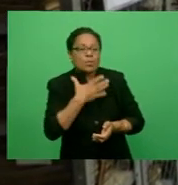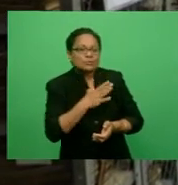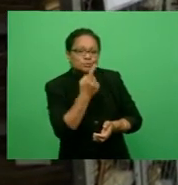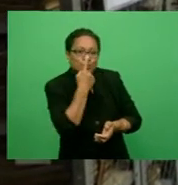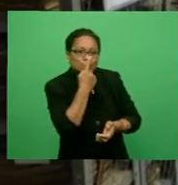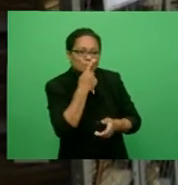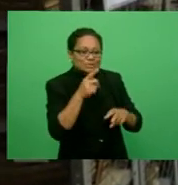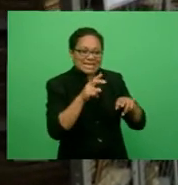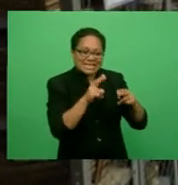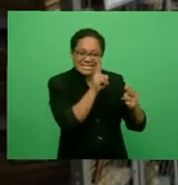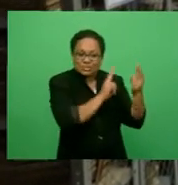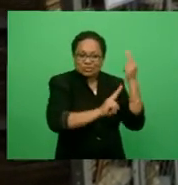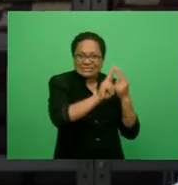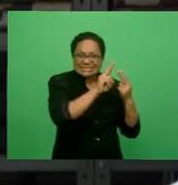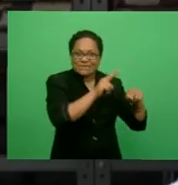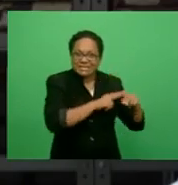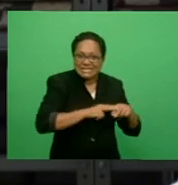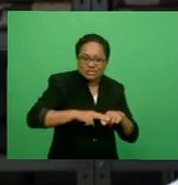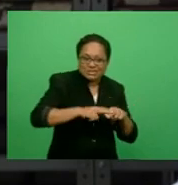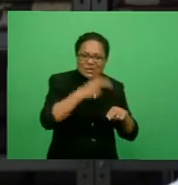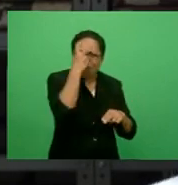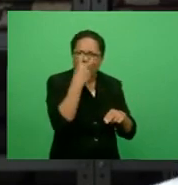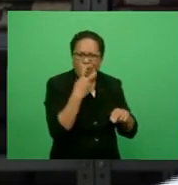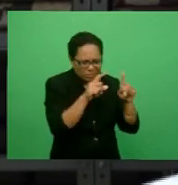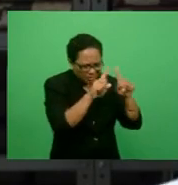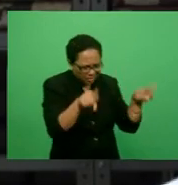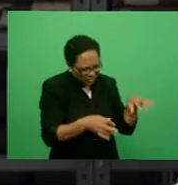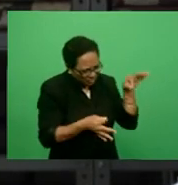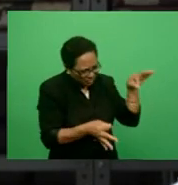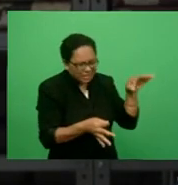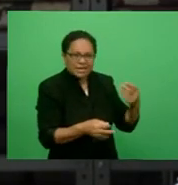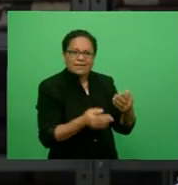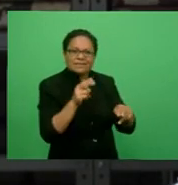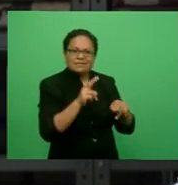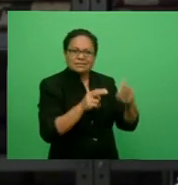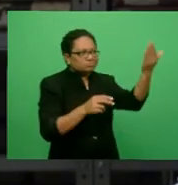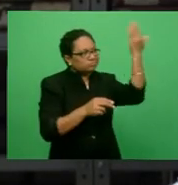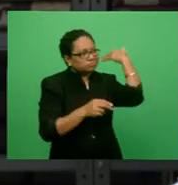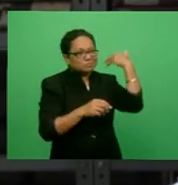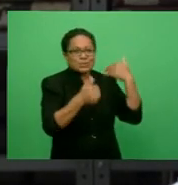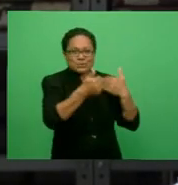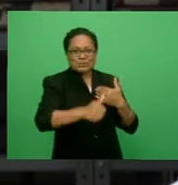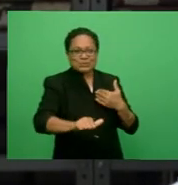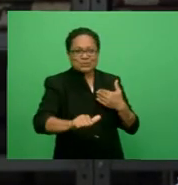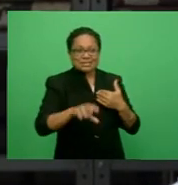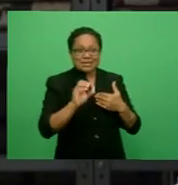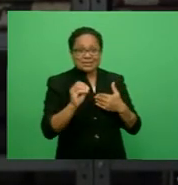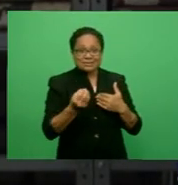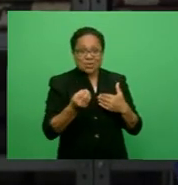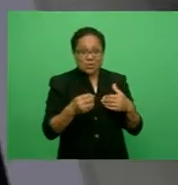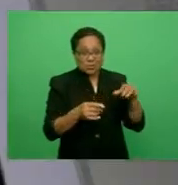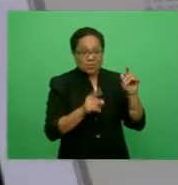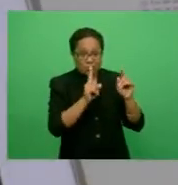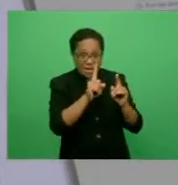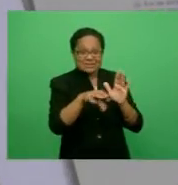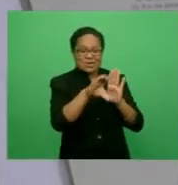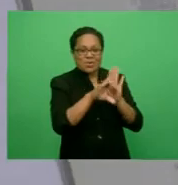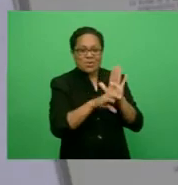the founding documents of Fiji, and this is one of the founding documents of our country.